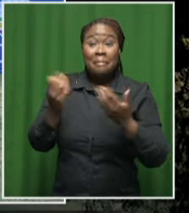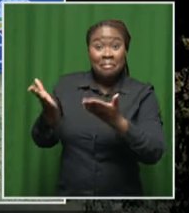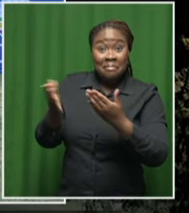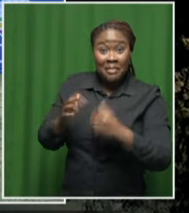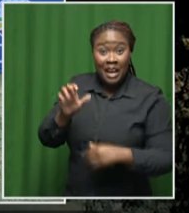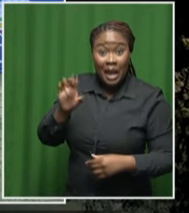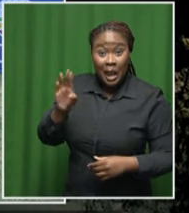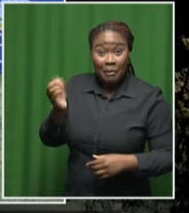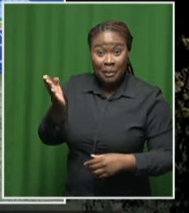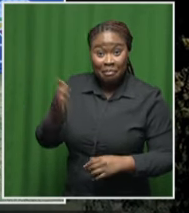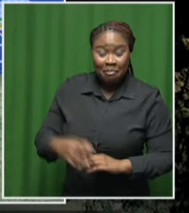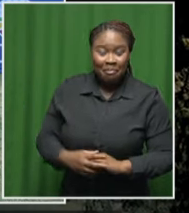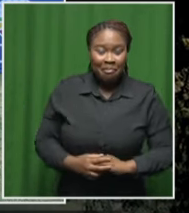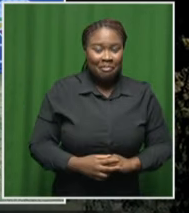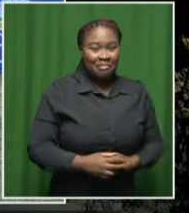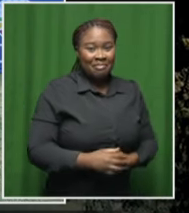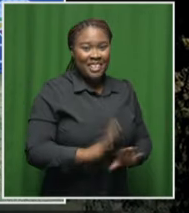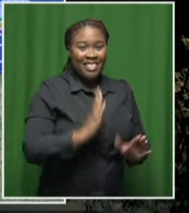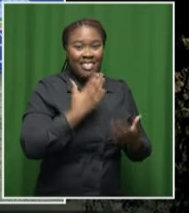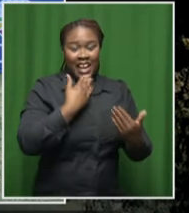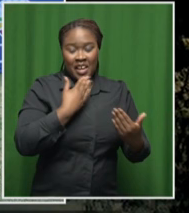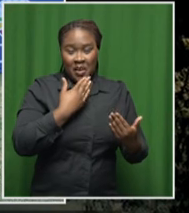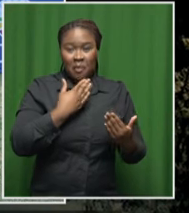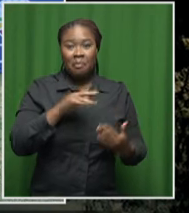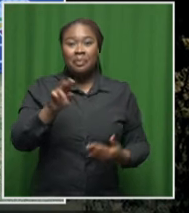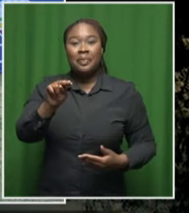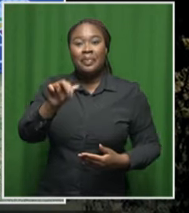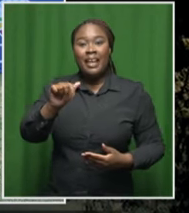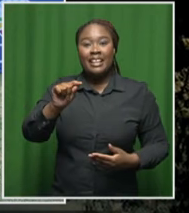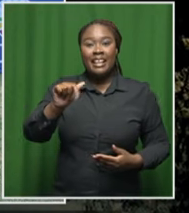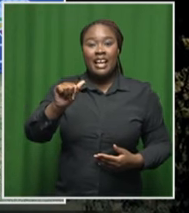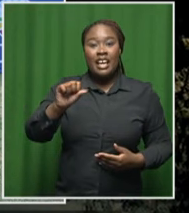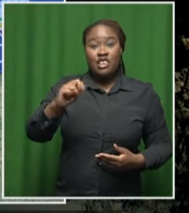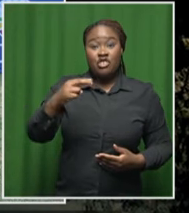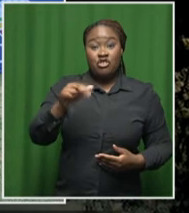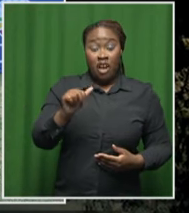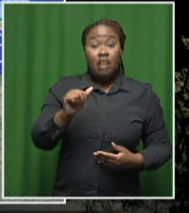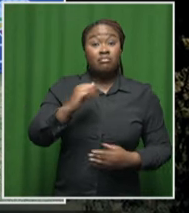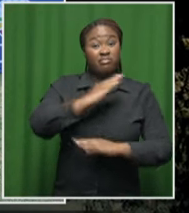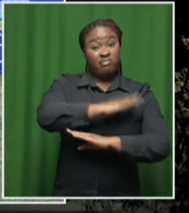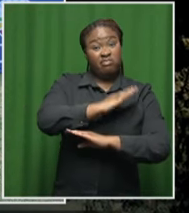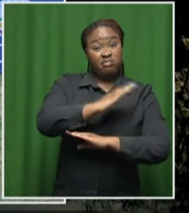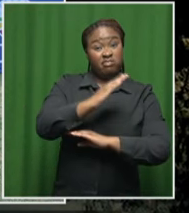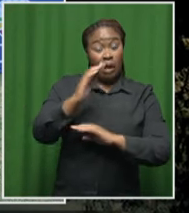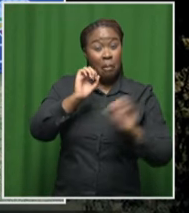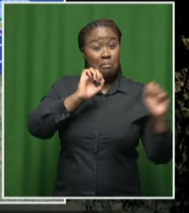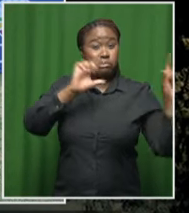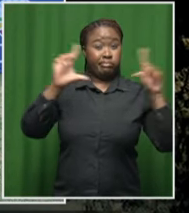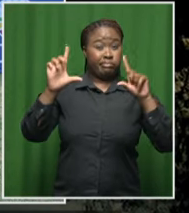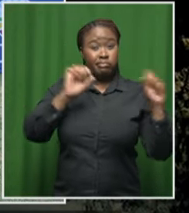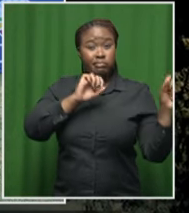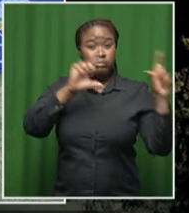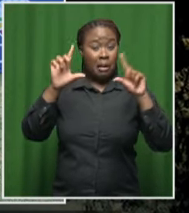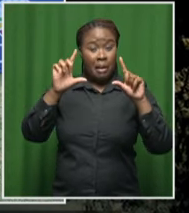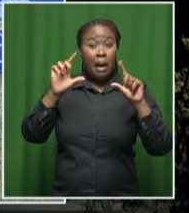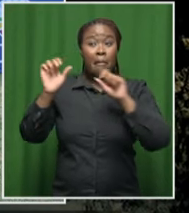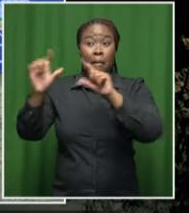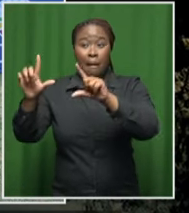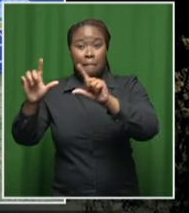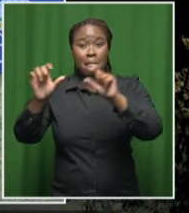in studio level. Thank you so much there to Natasha Piri. And as she said, we'll give you wall-to-wall coverage, different parts of